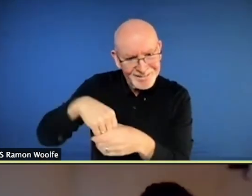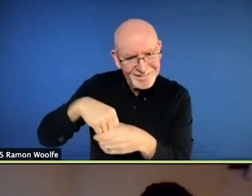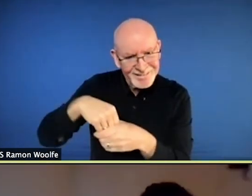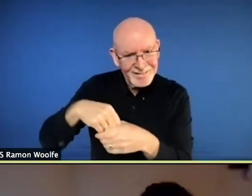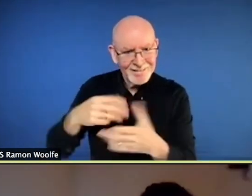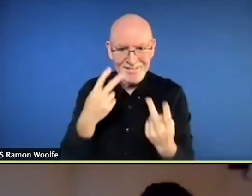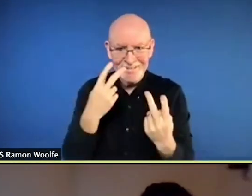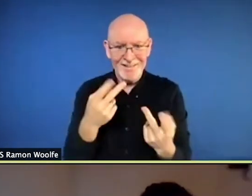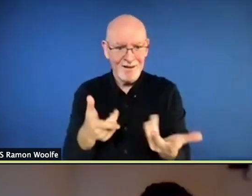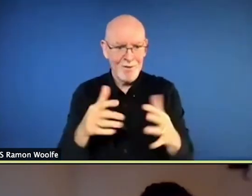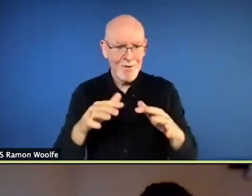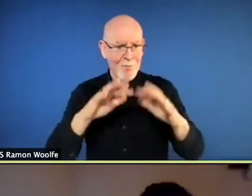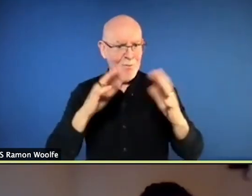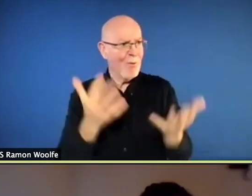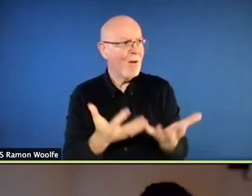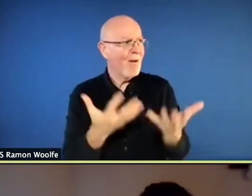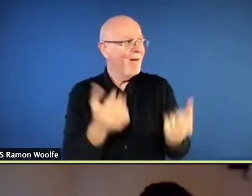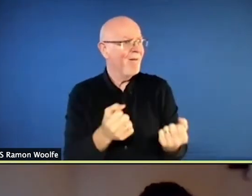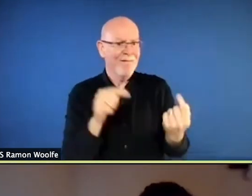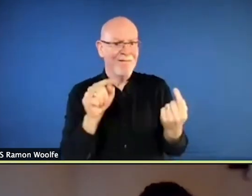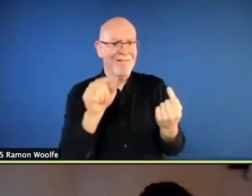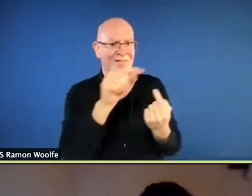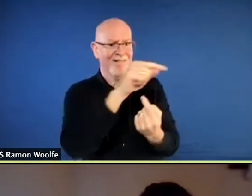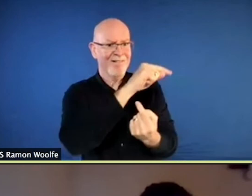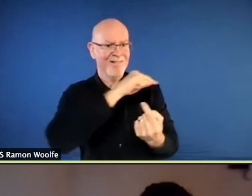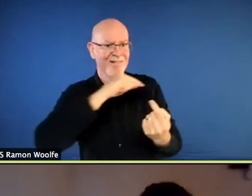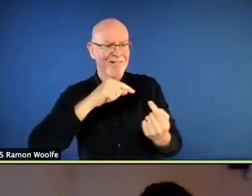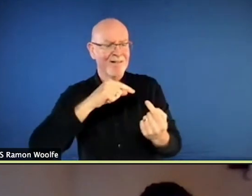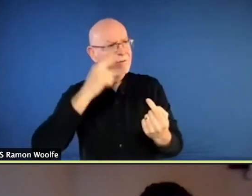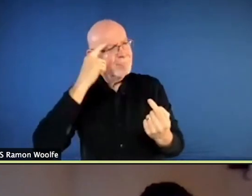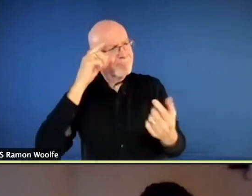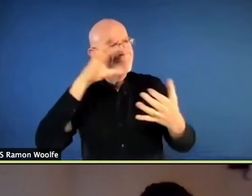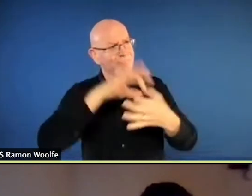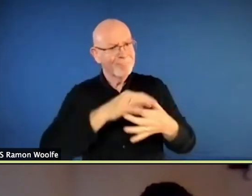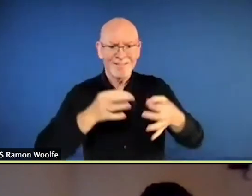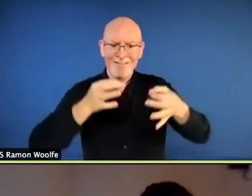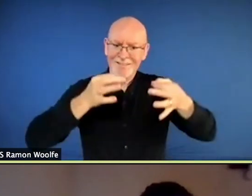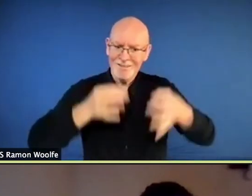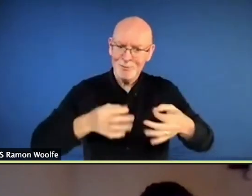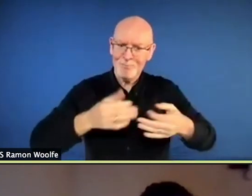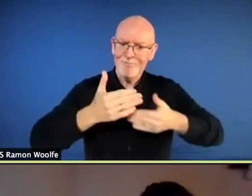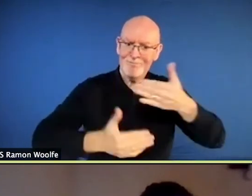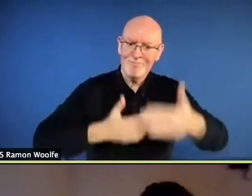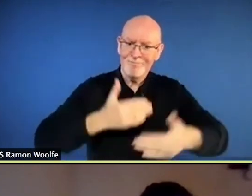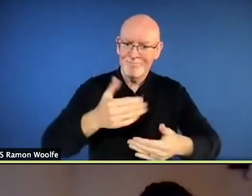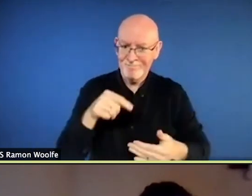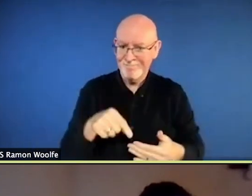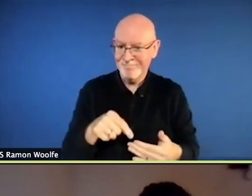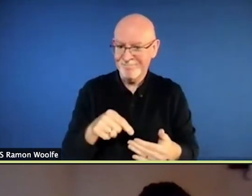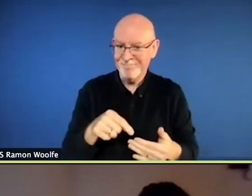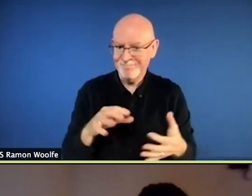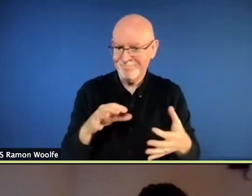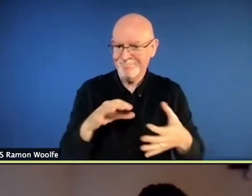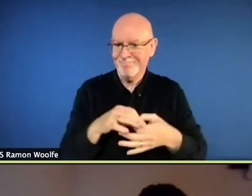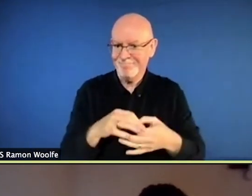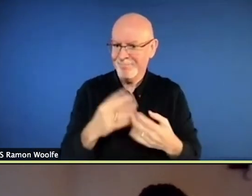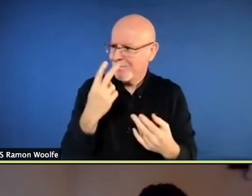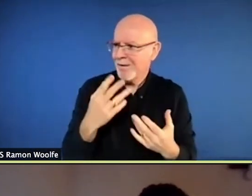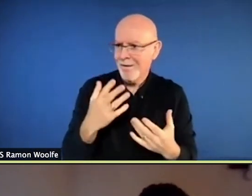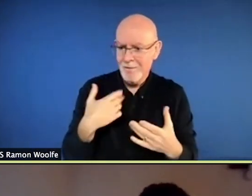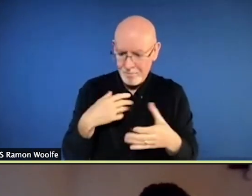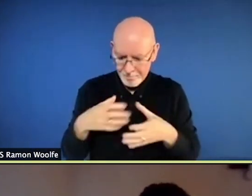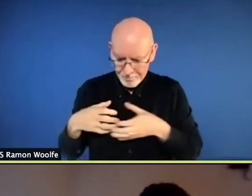what is happening for their own goods. So this is one thing that I actually love it.